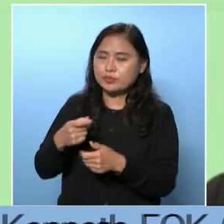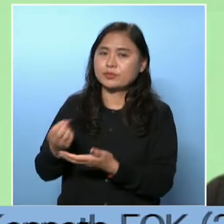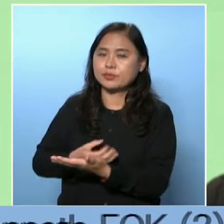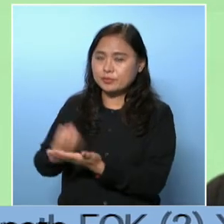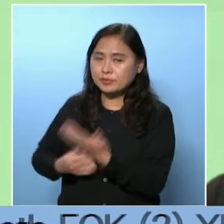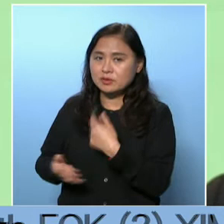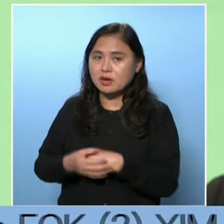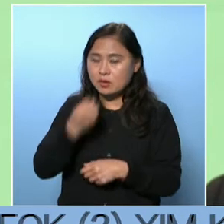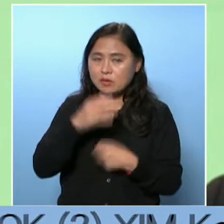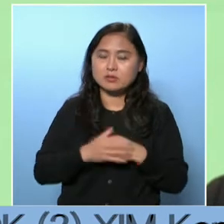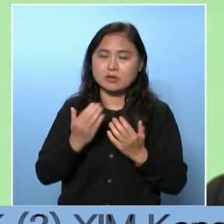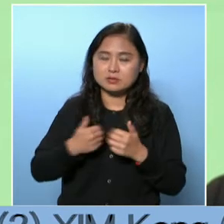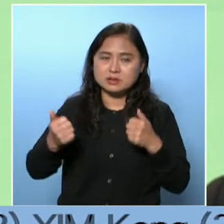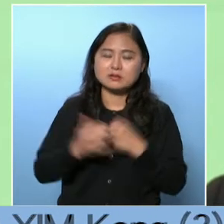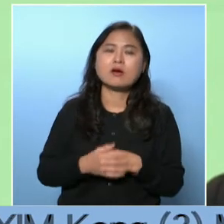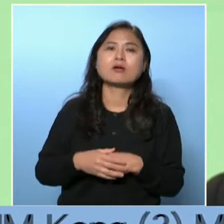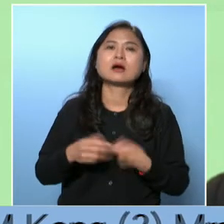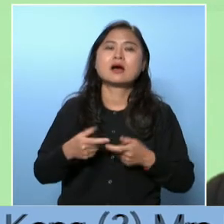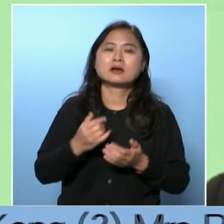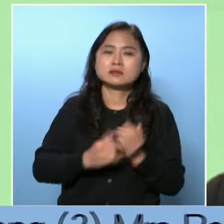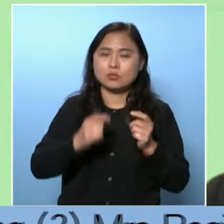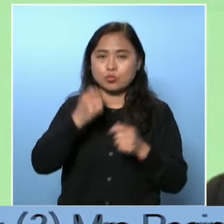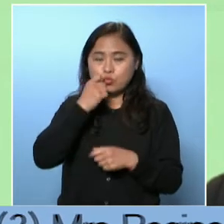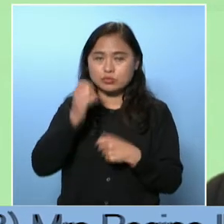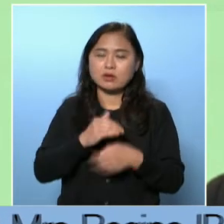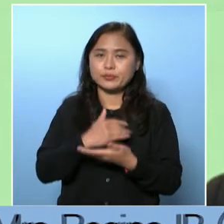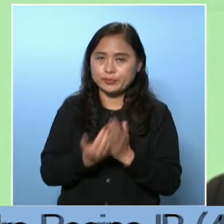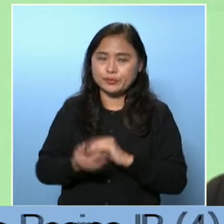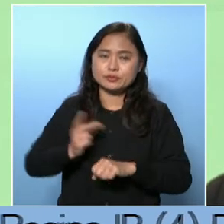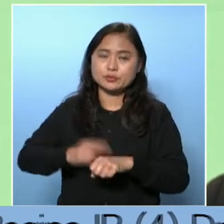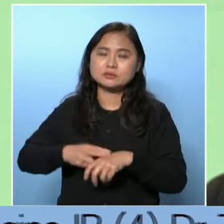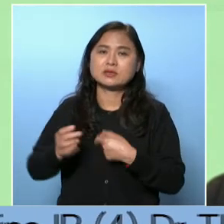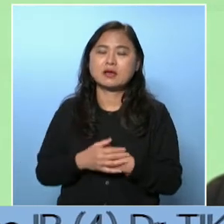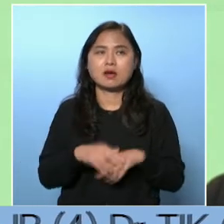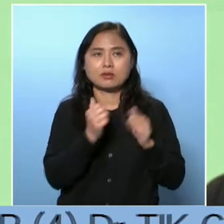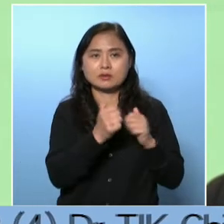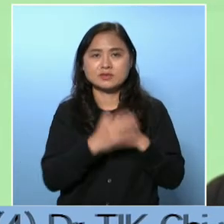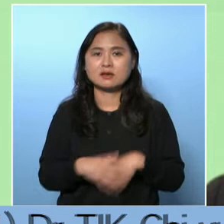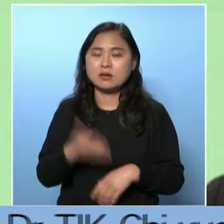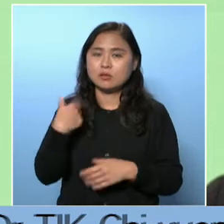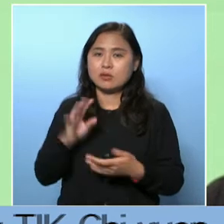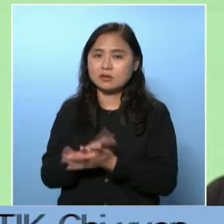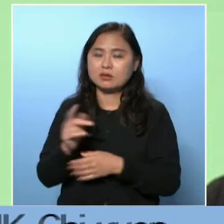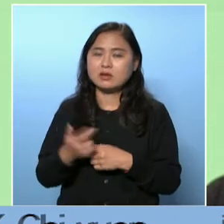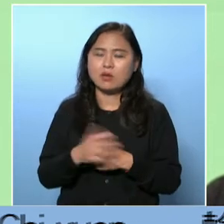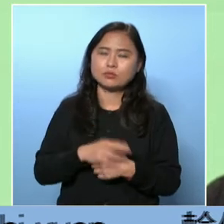SAR, and they have asked us to take all necessary measures. I'm grateful for the